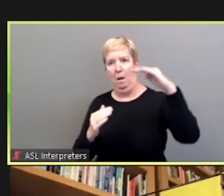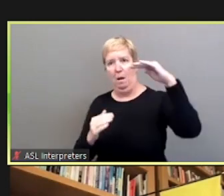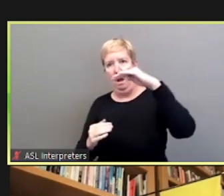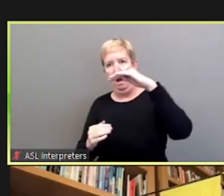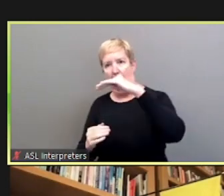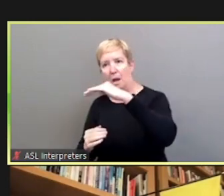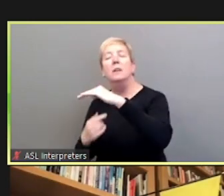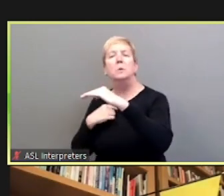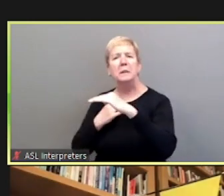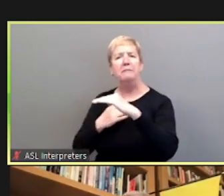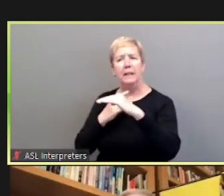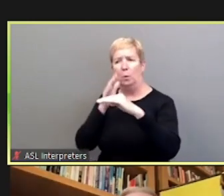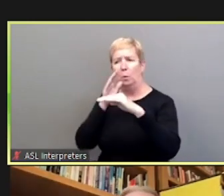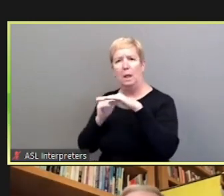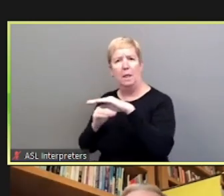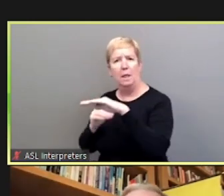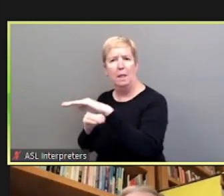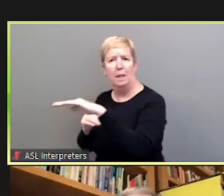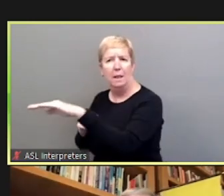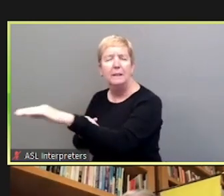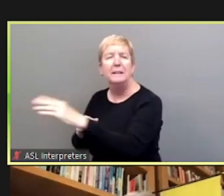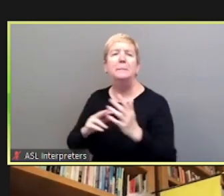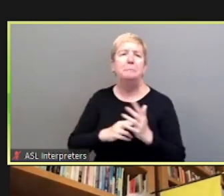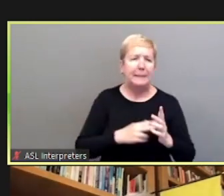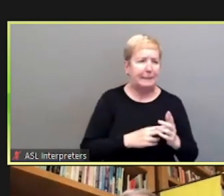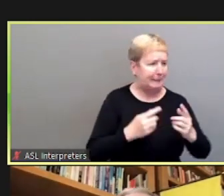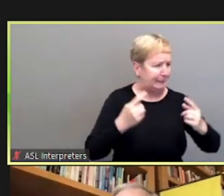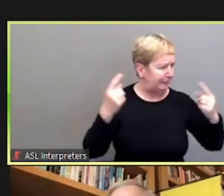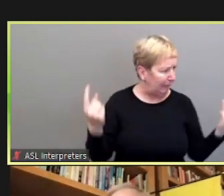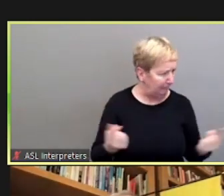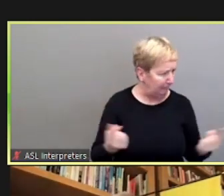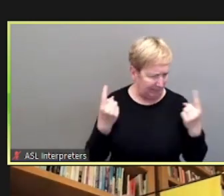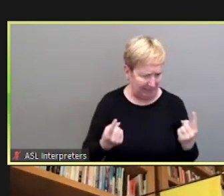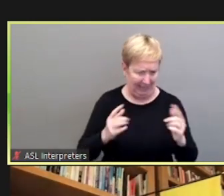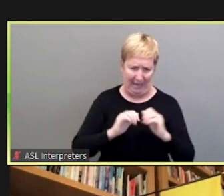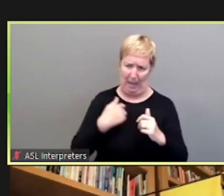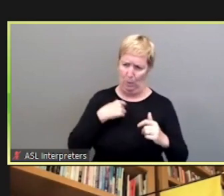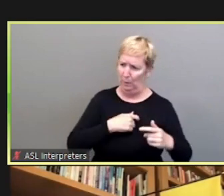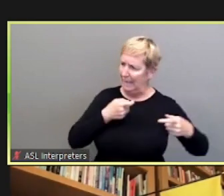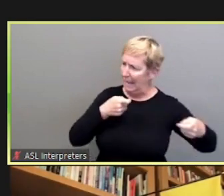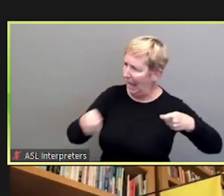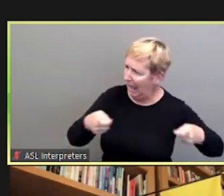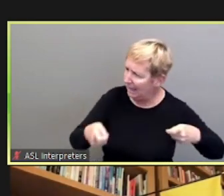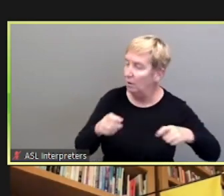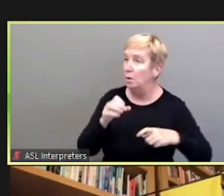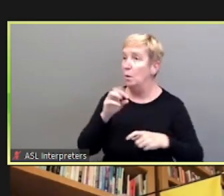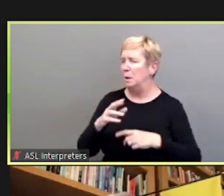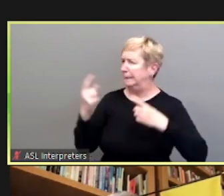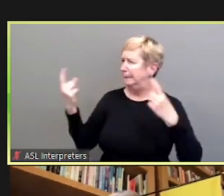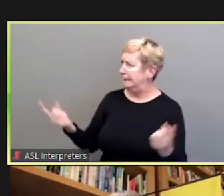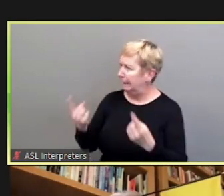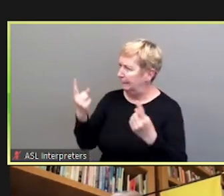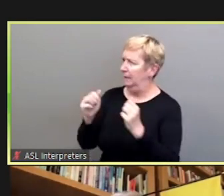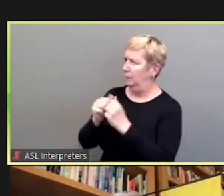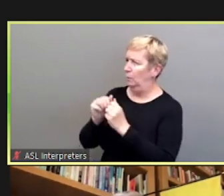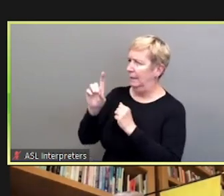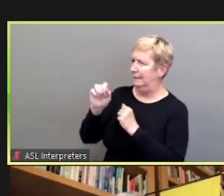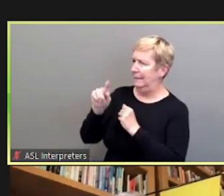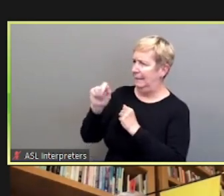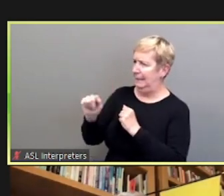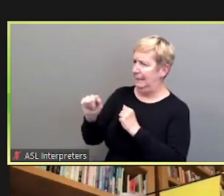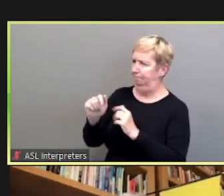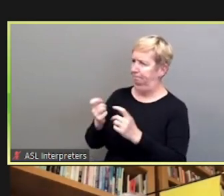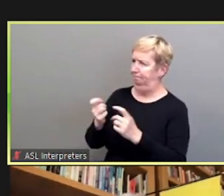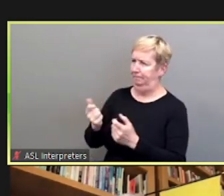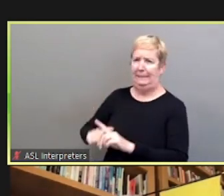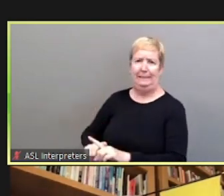trail off. So there's something about our response this time, or the Delta variant, that we don't fully understand, that has created